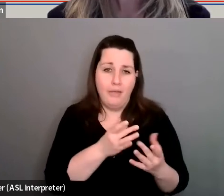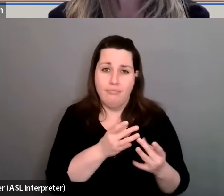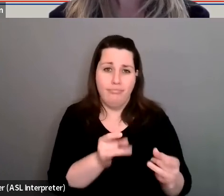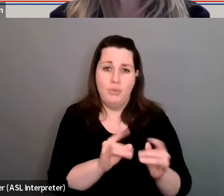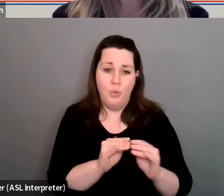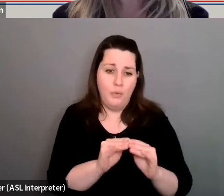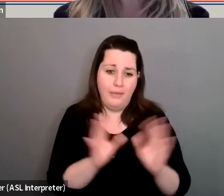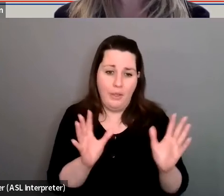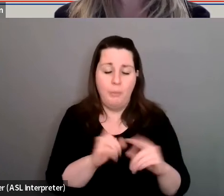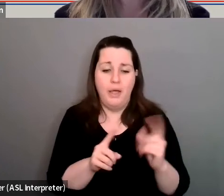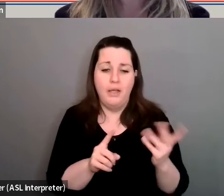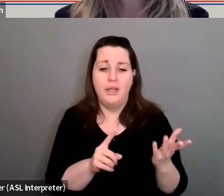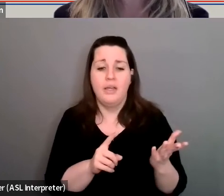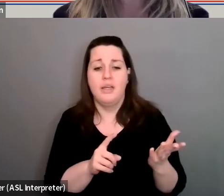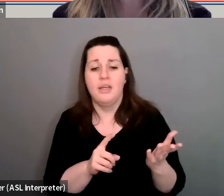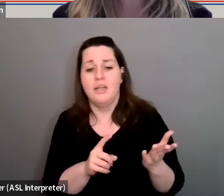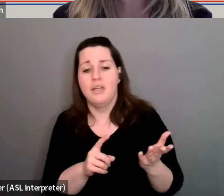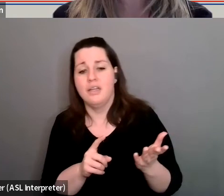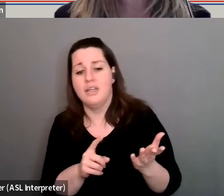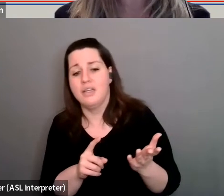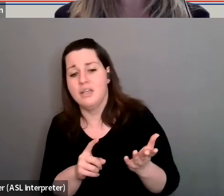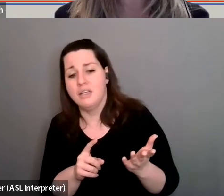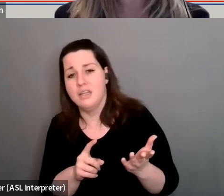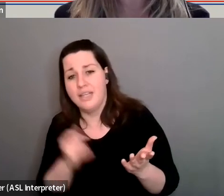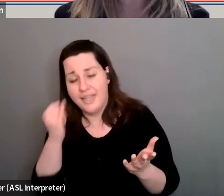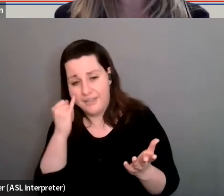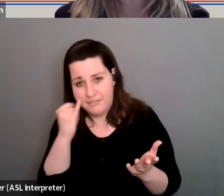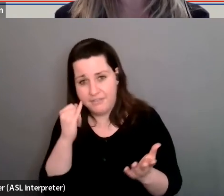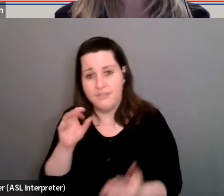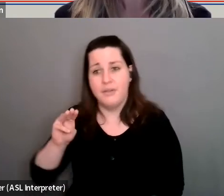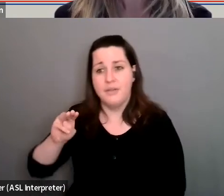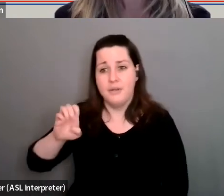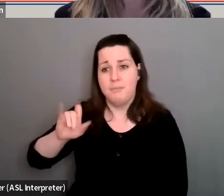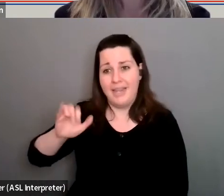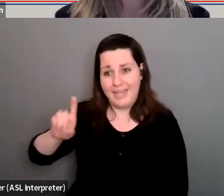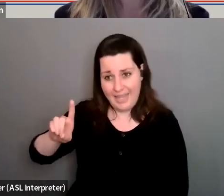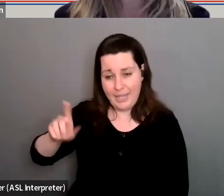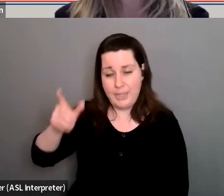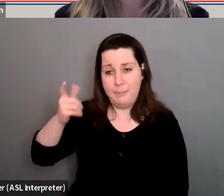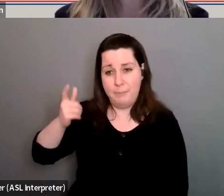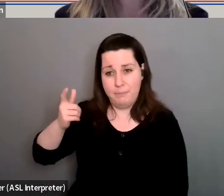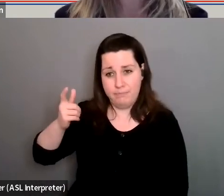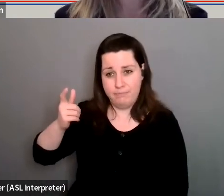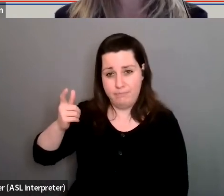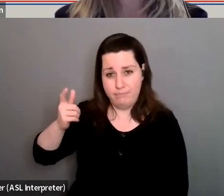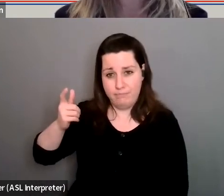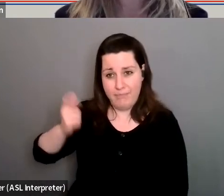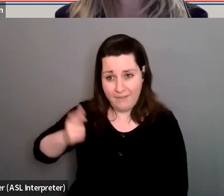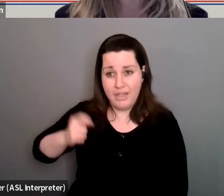said, but if you have received Medicaid benefits over the course of your